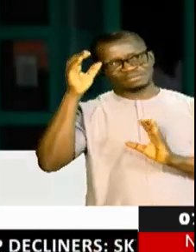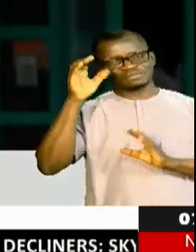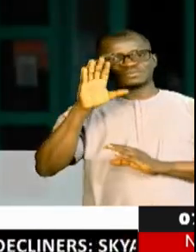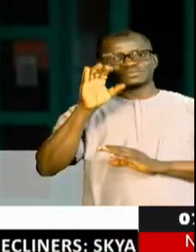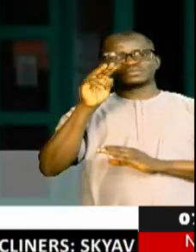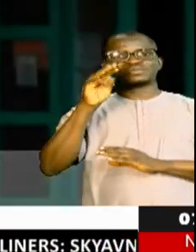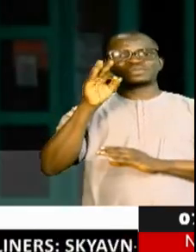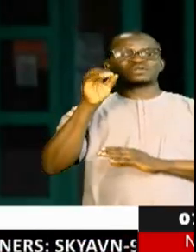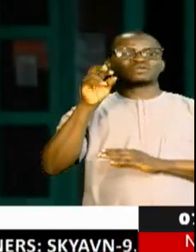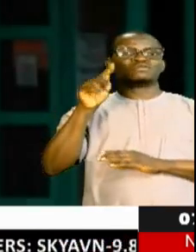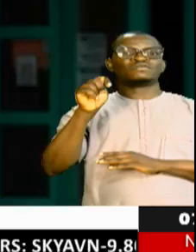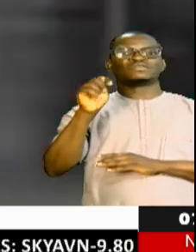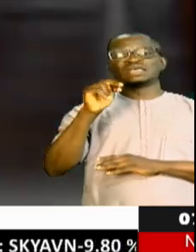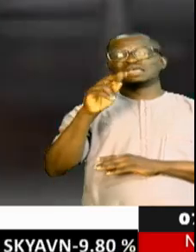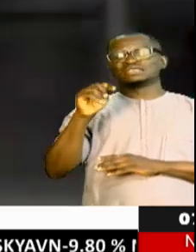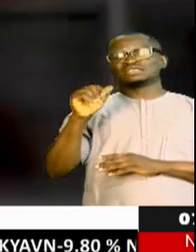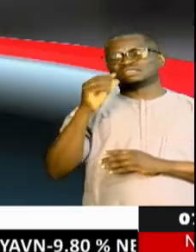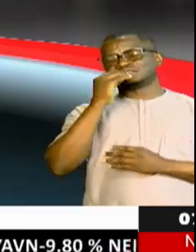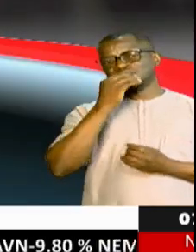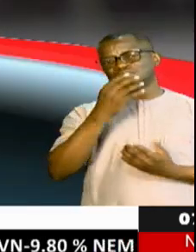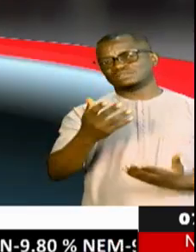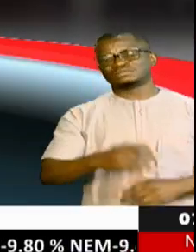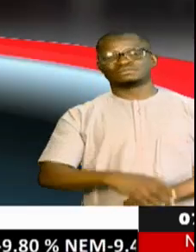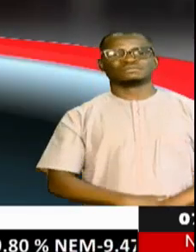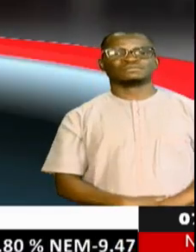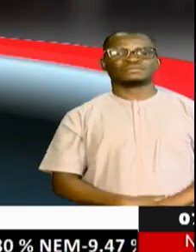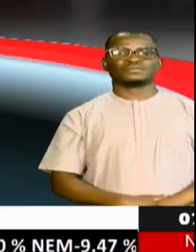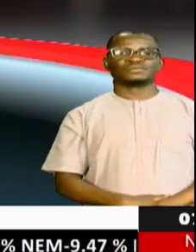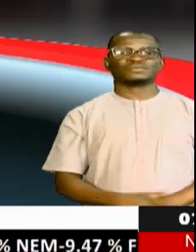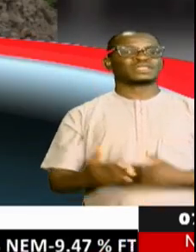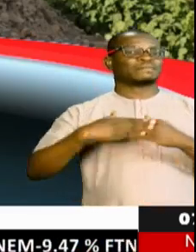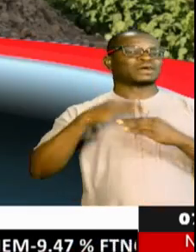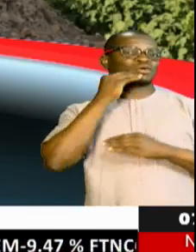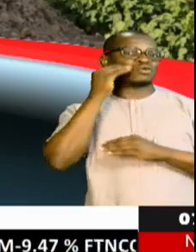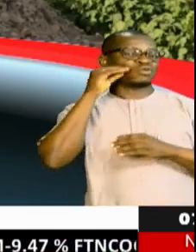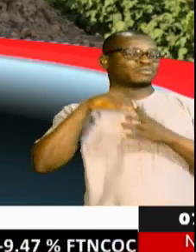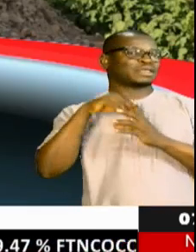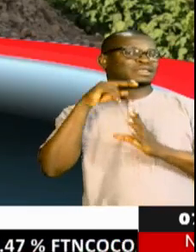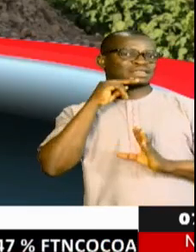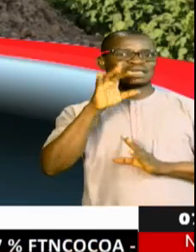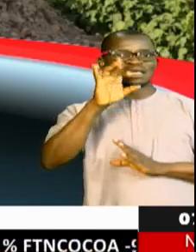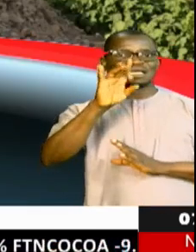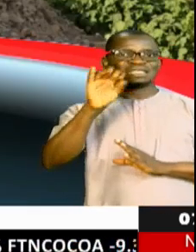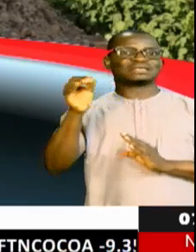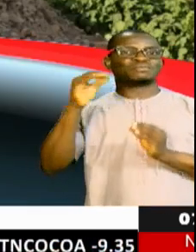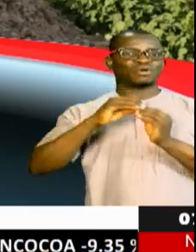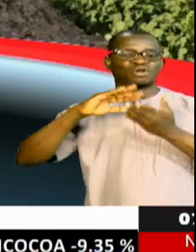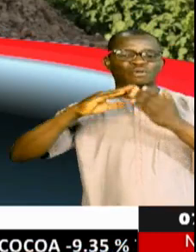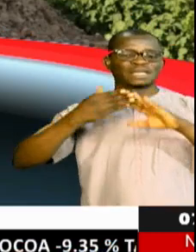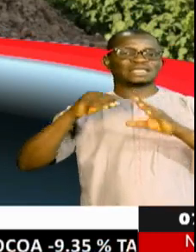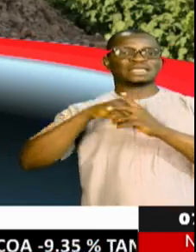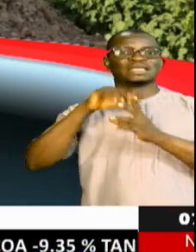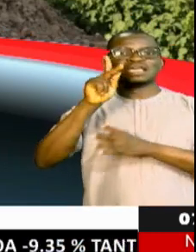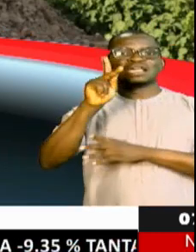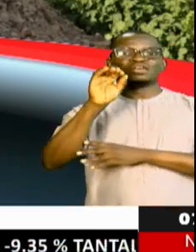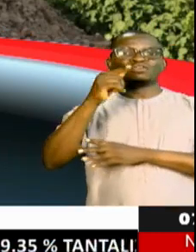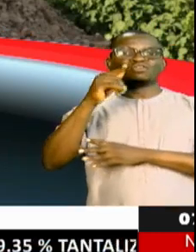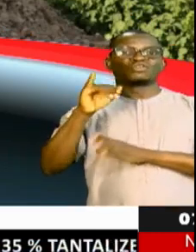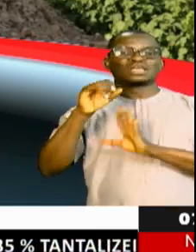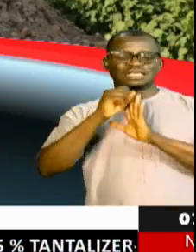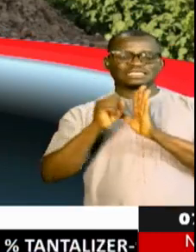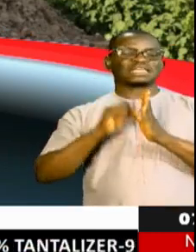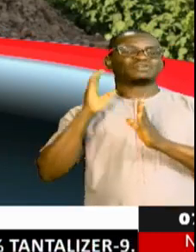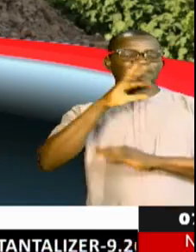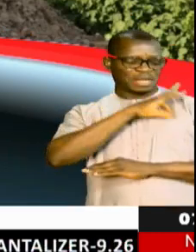Comfort, Fashion, NTA News. And back home in Nigeria, 80 more communities in Kogi State are to benefit from